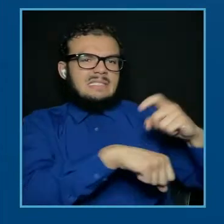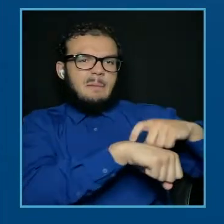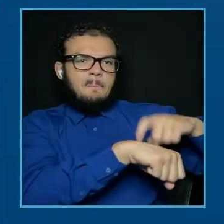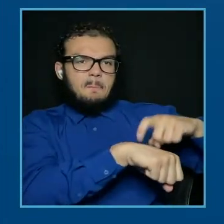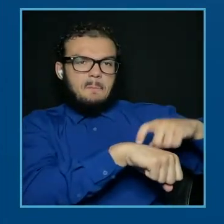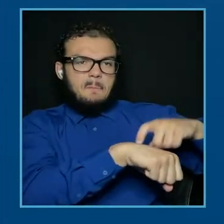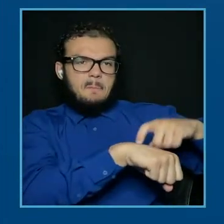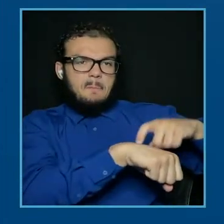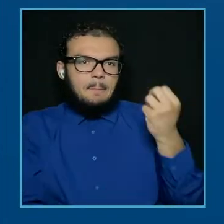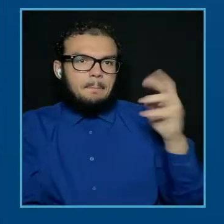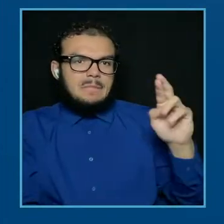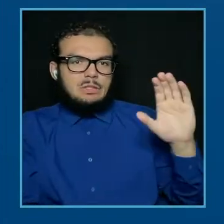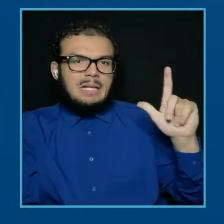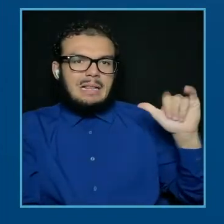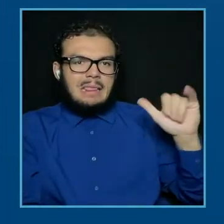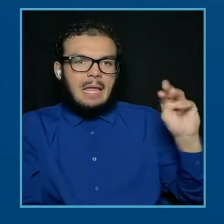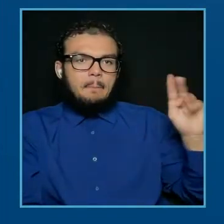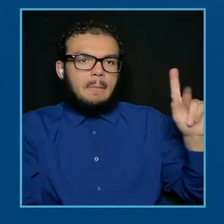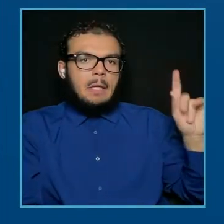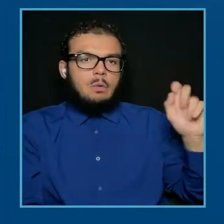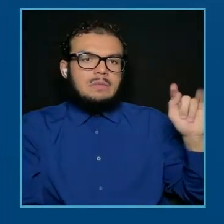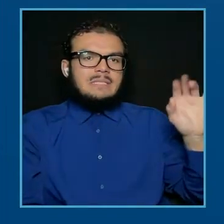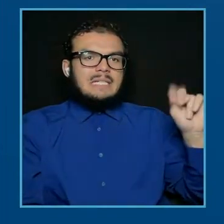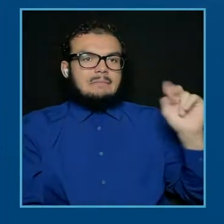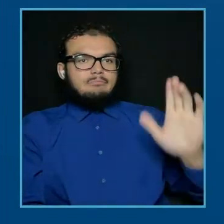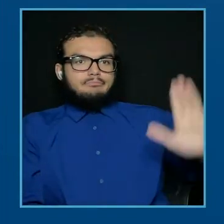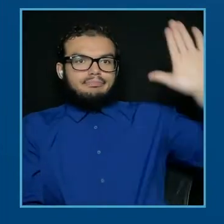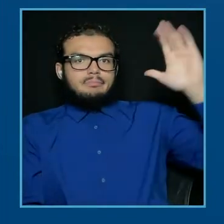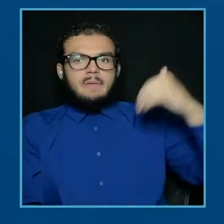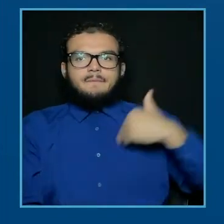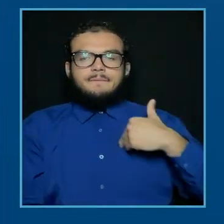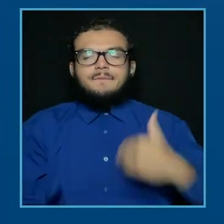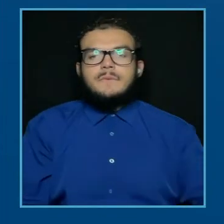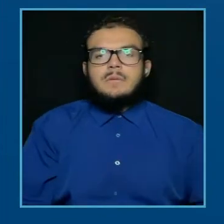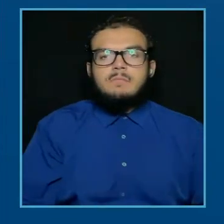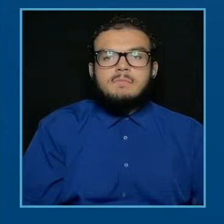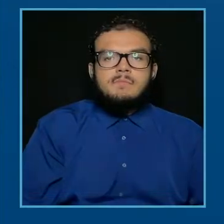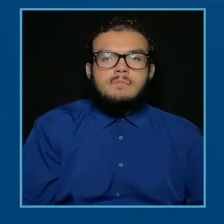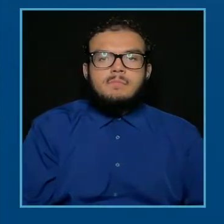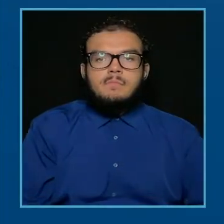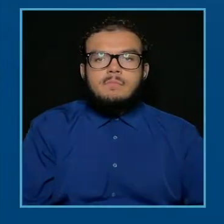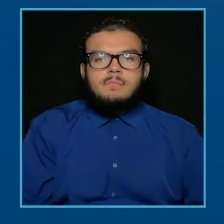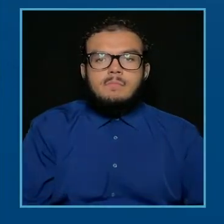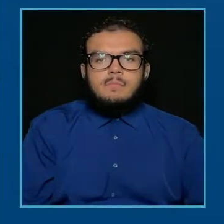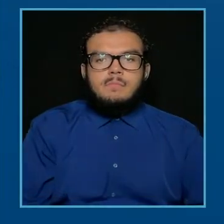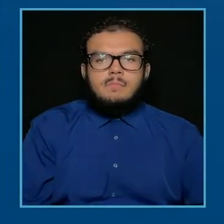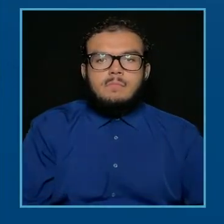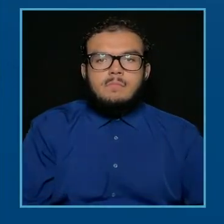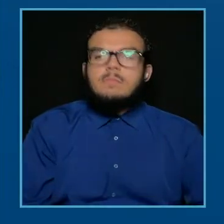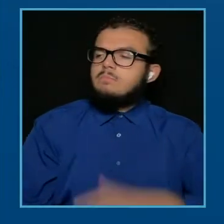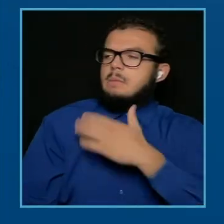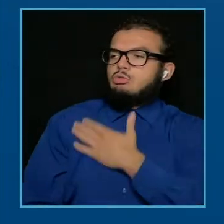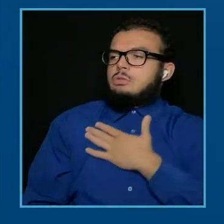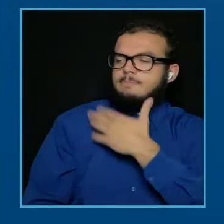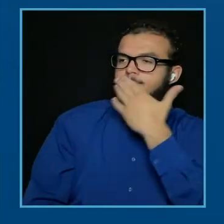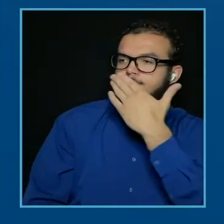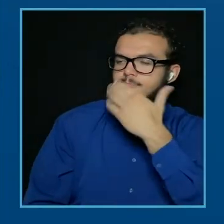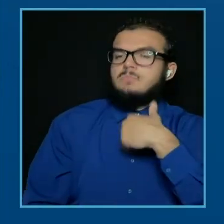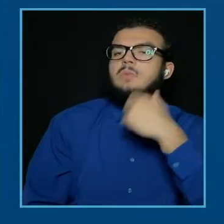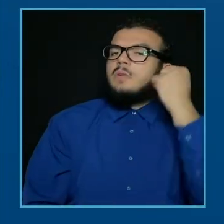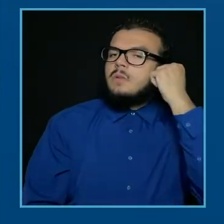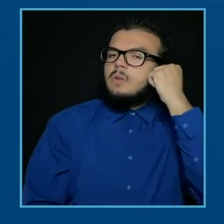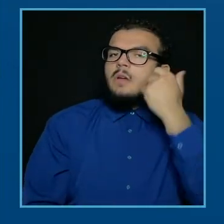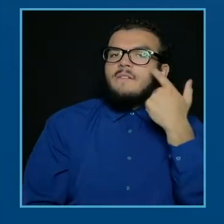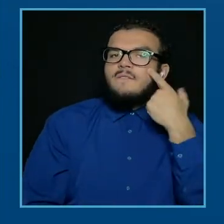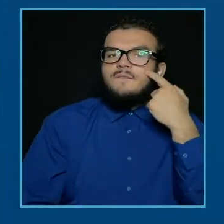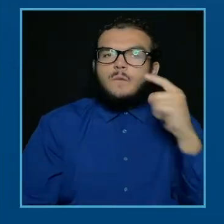Clay Middleton, he's had his hand up there. Go ahead. I appreciate it. This is for Mr.